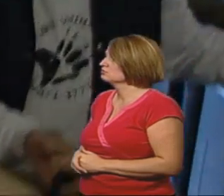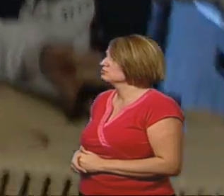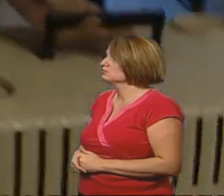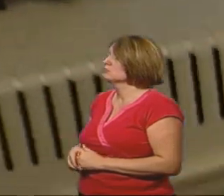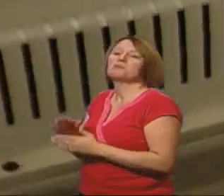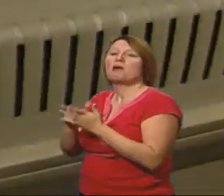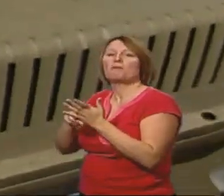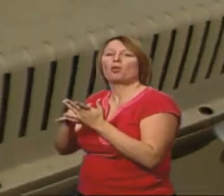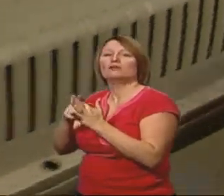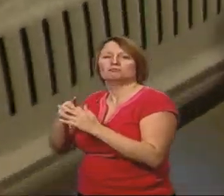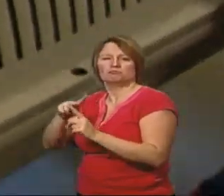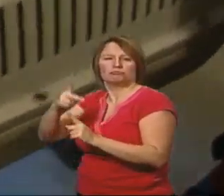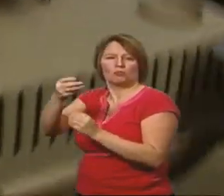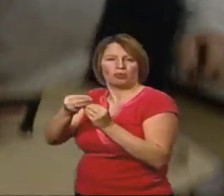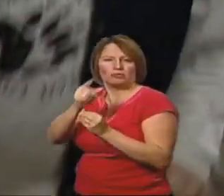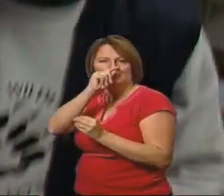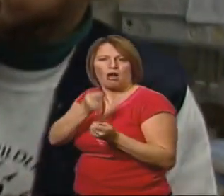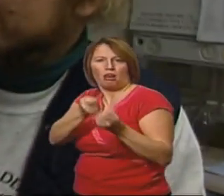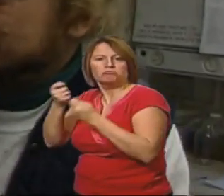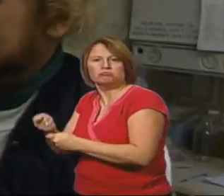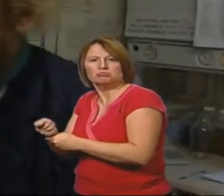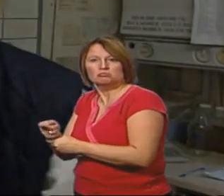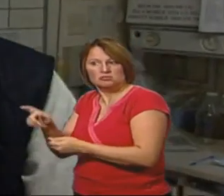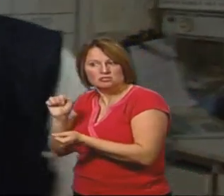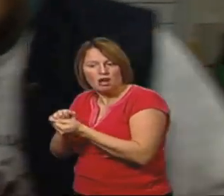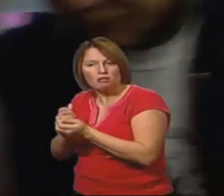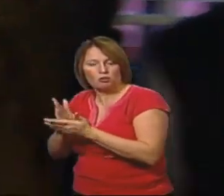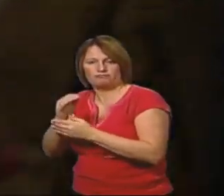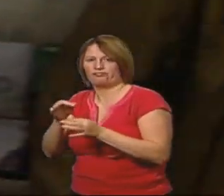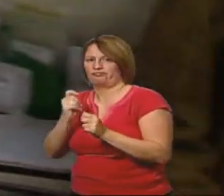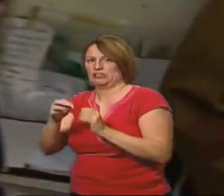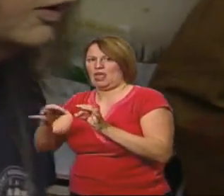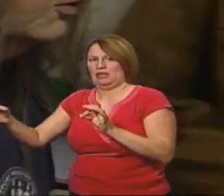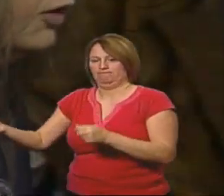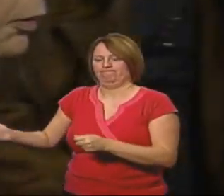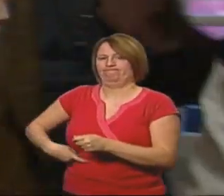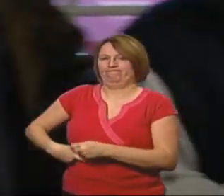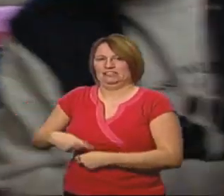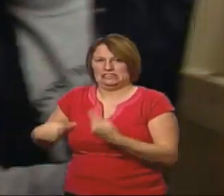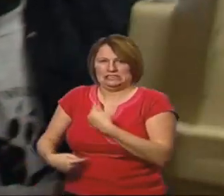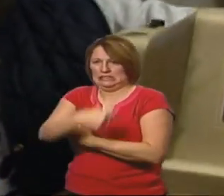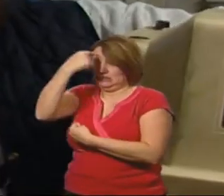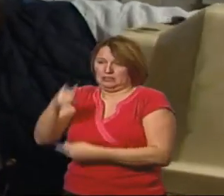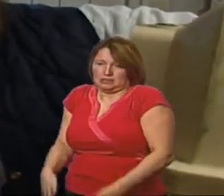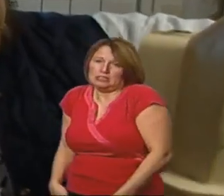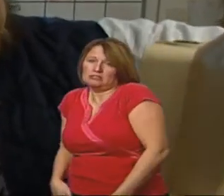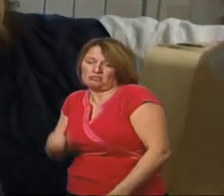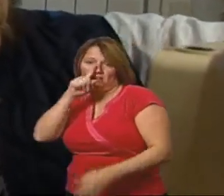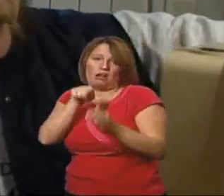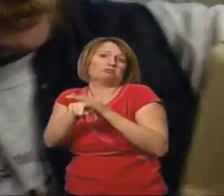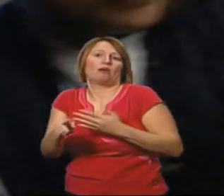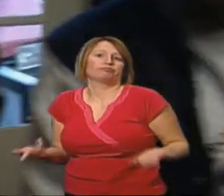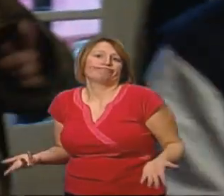Malcolm and Louise return to the centre with the gull. Yes, surprise, surprise. And was it caught up in fishing line? It wasn't going